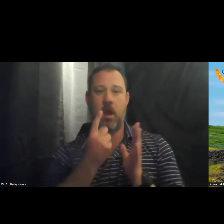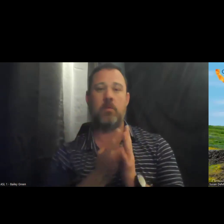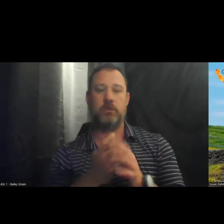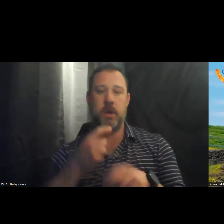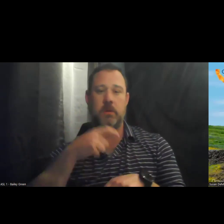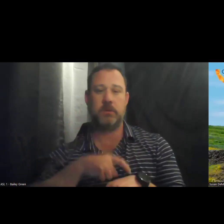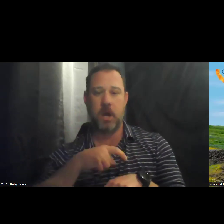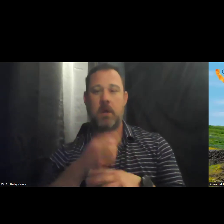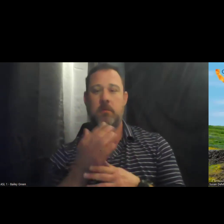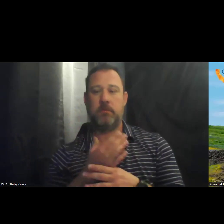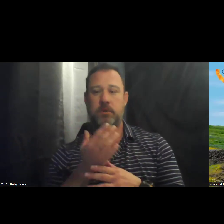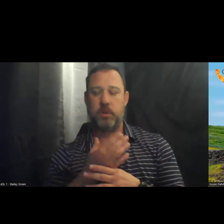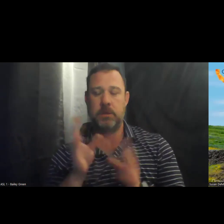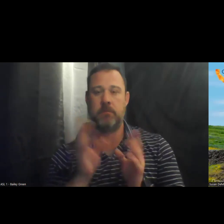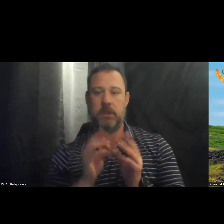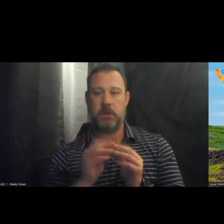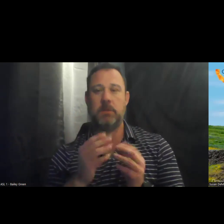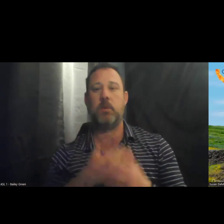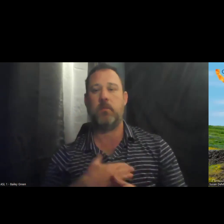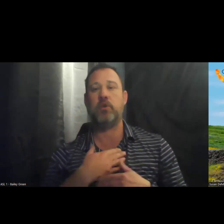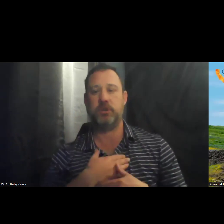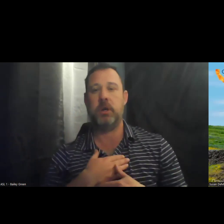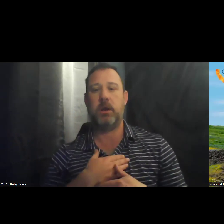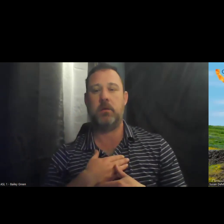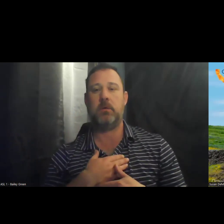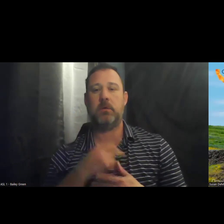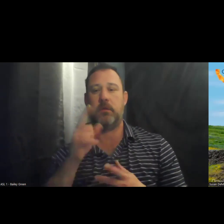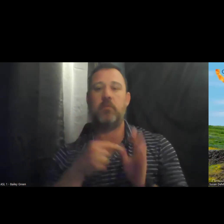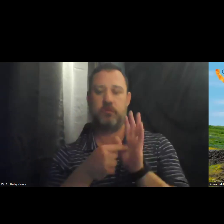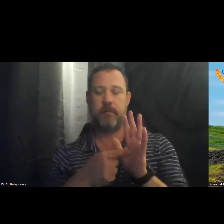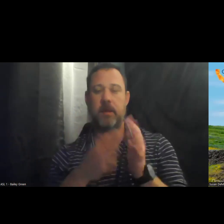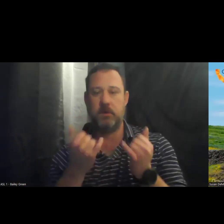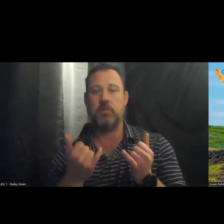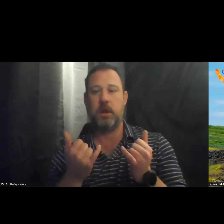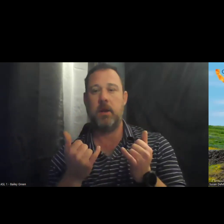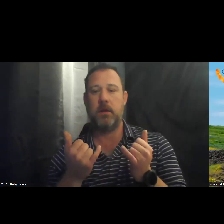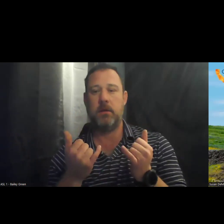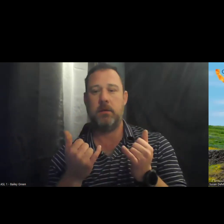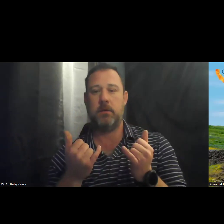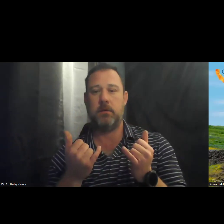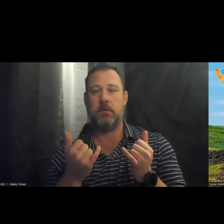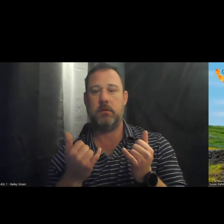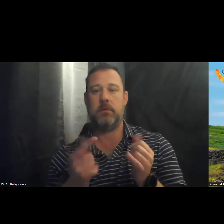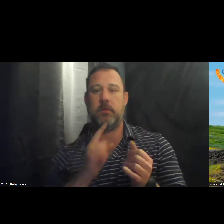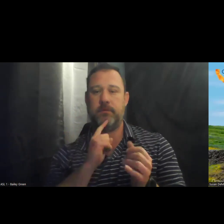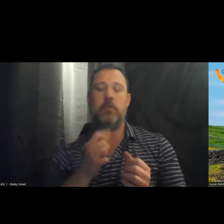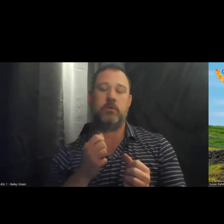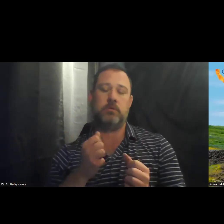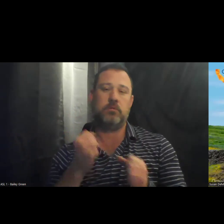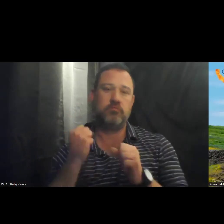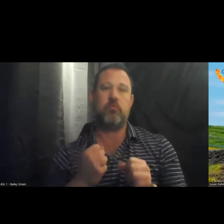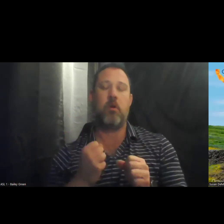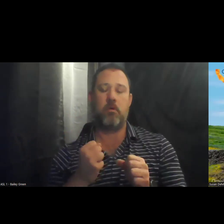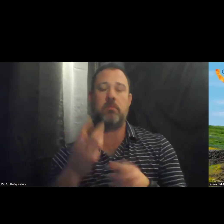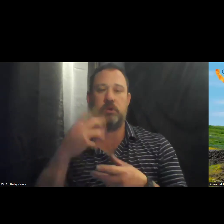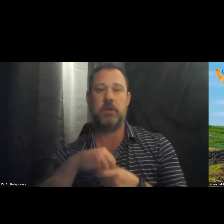time between meetings, and we really appreciate it. And it was reflected today in the really strong agenda and